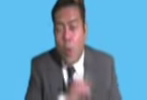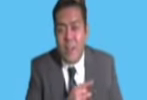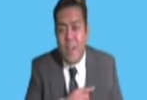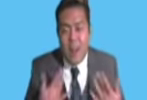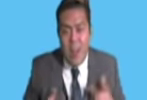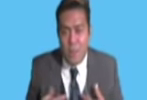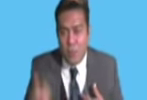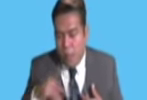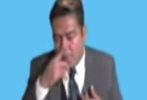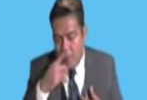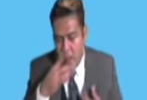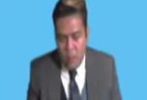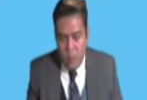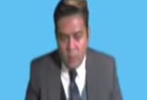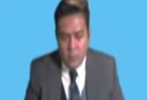our people.